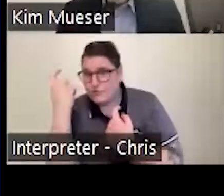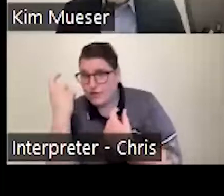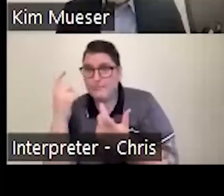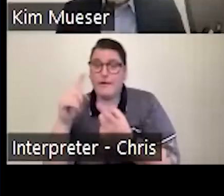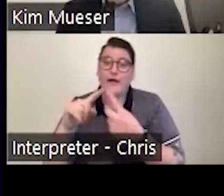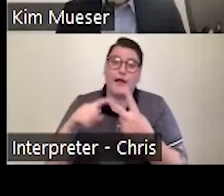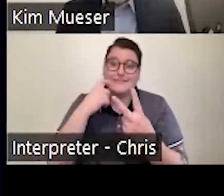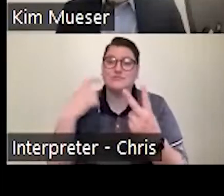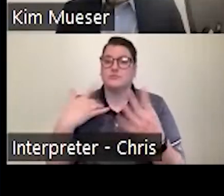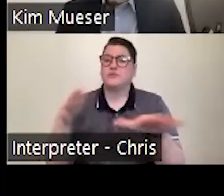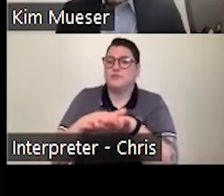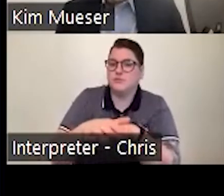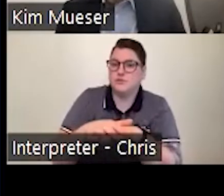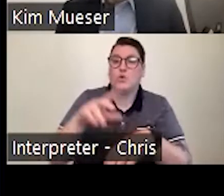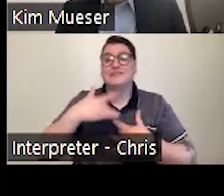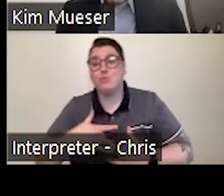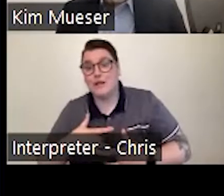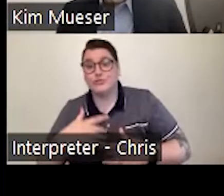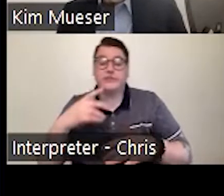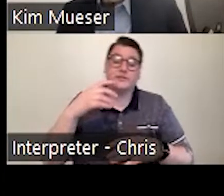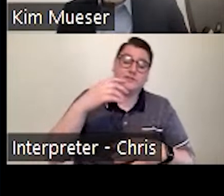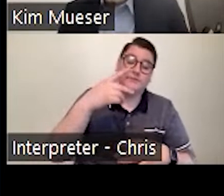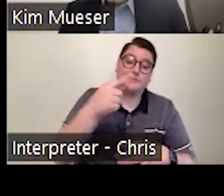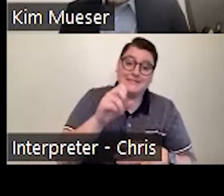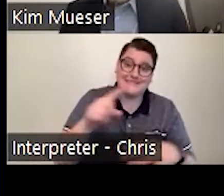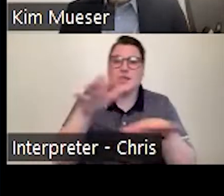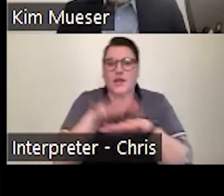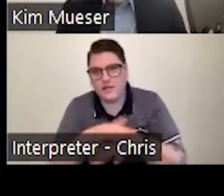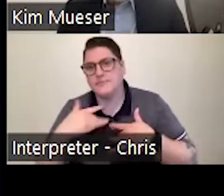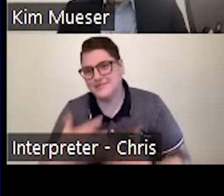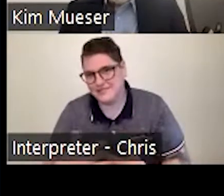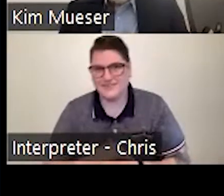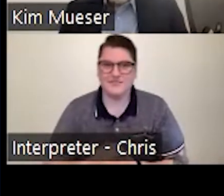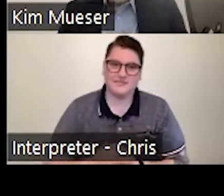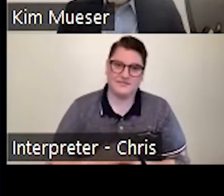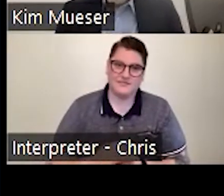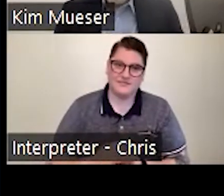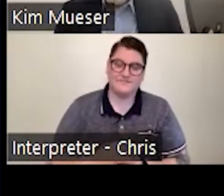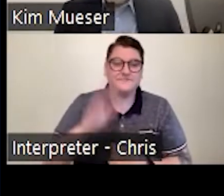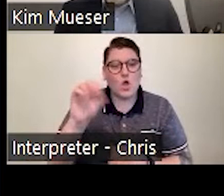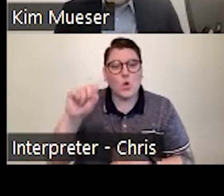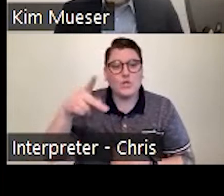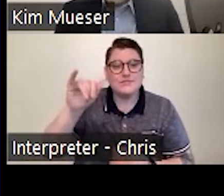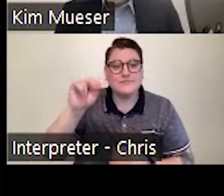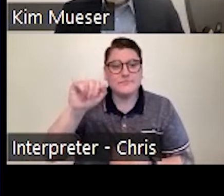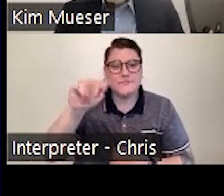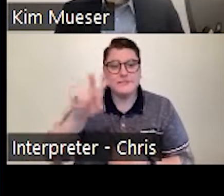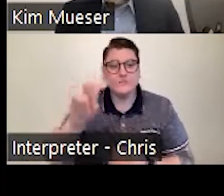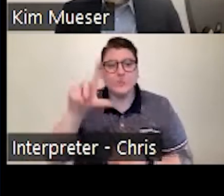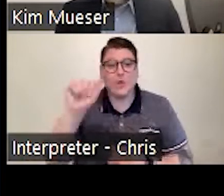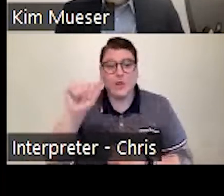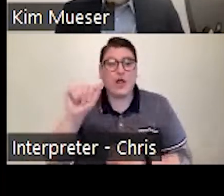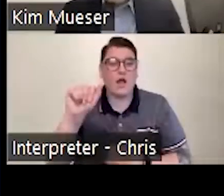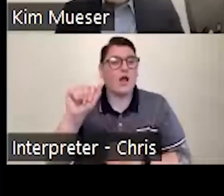use disorder. As part of this consensus statement, Spinazzola and colleagues, 2005, said,